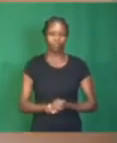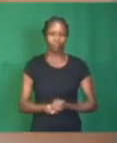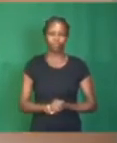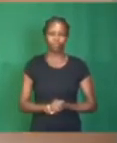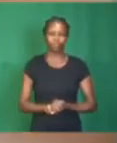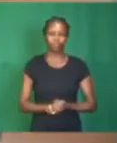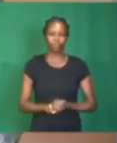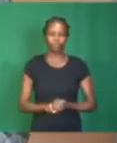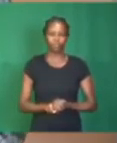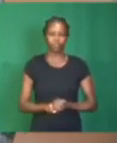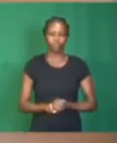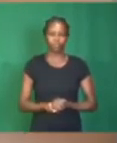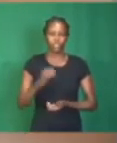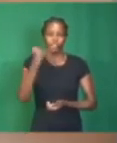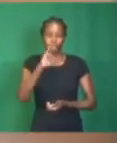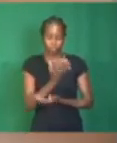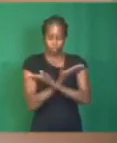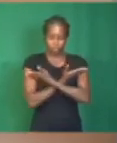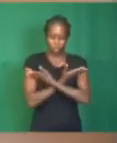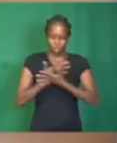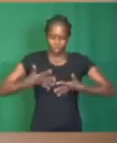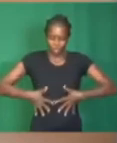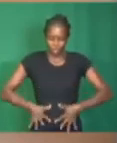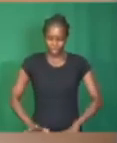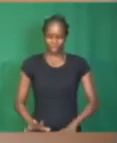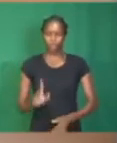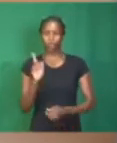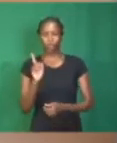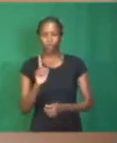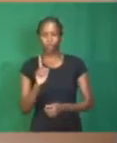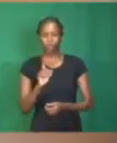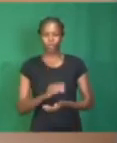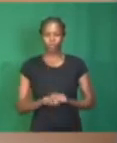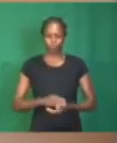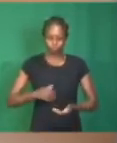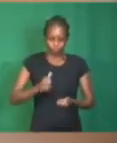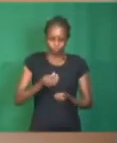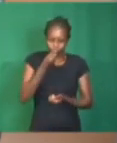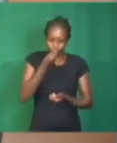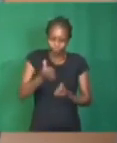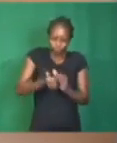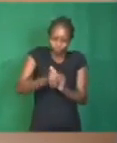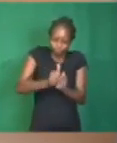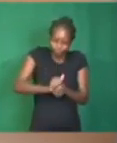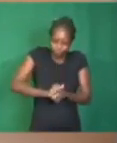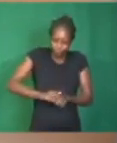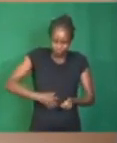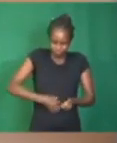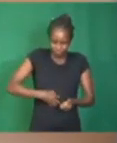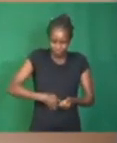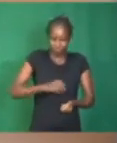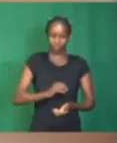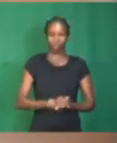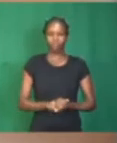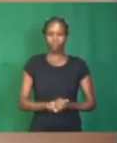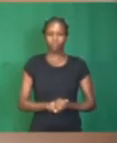Okay, the first body system that we are going to look at is the digestive system. Right now I'm going to